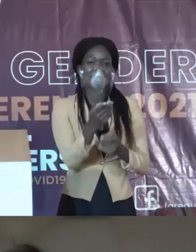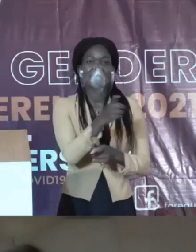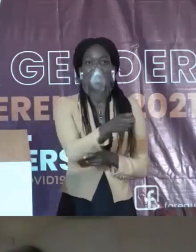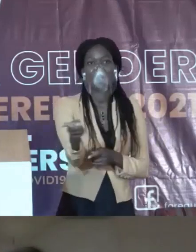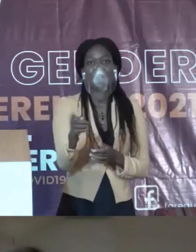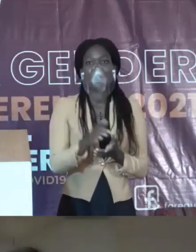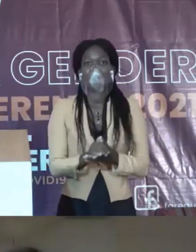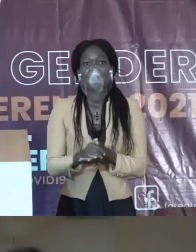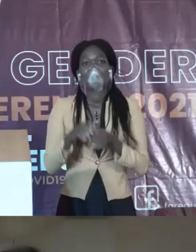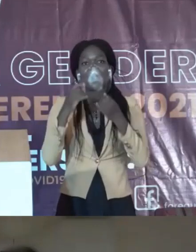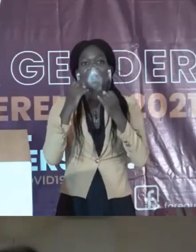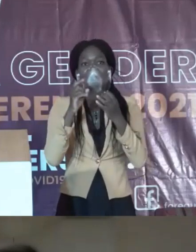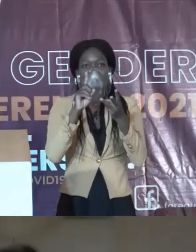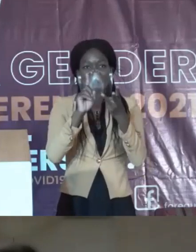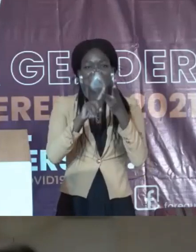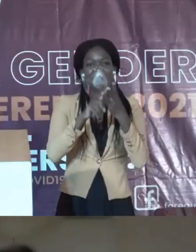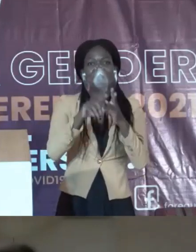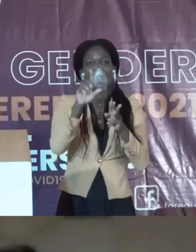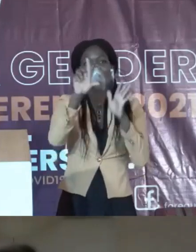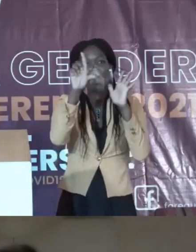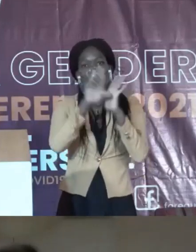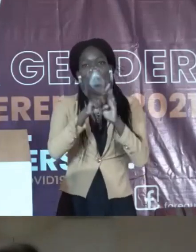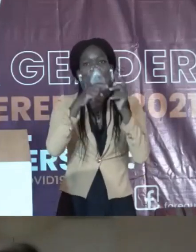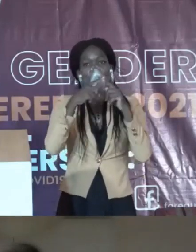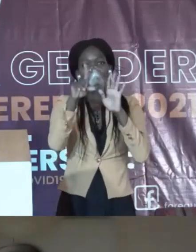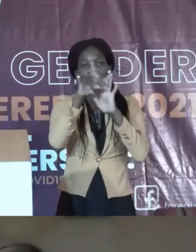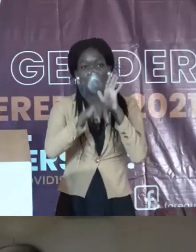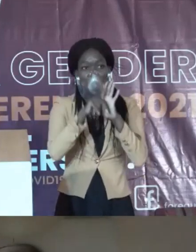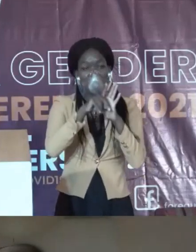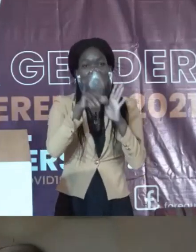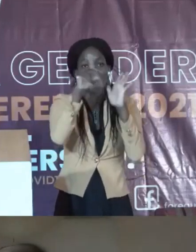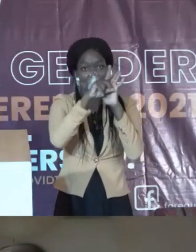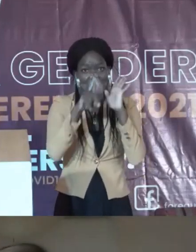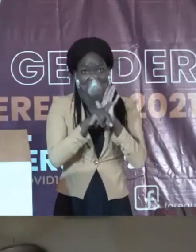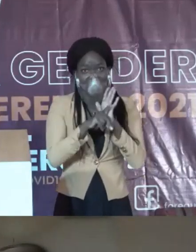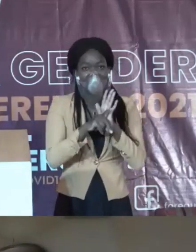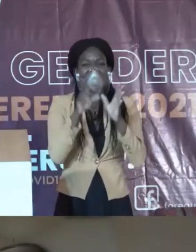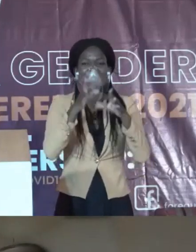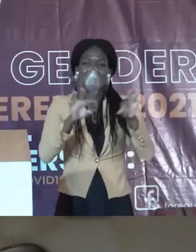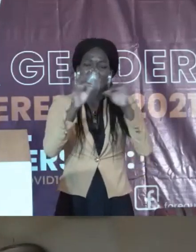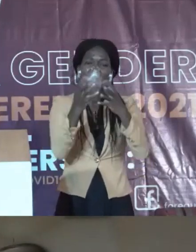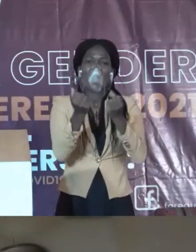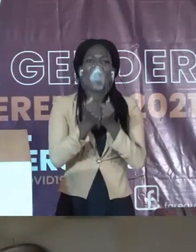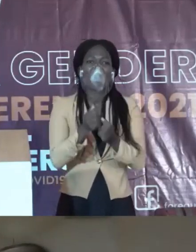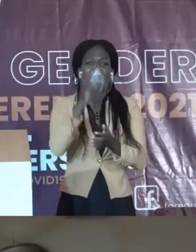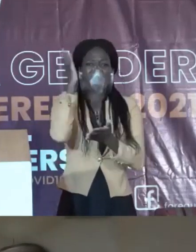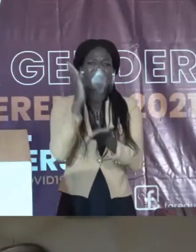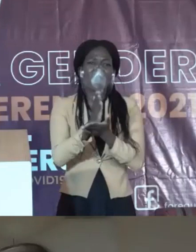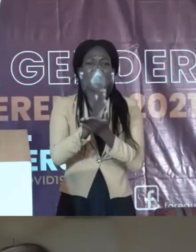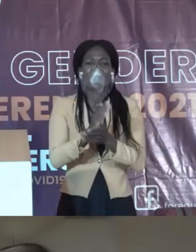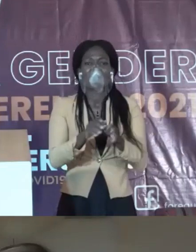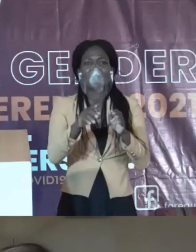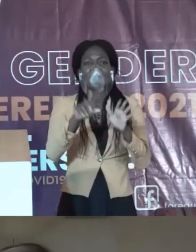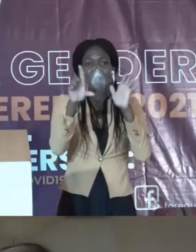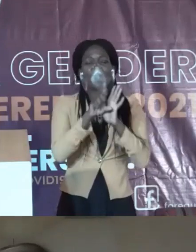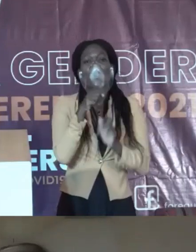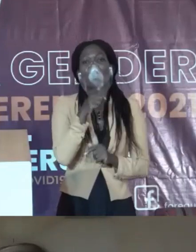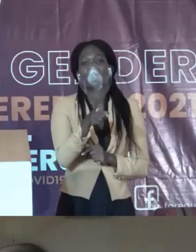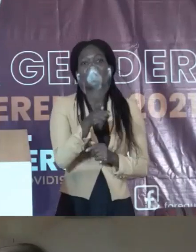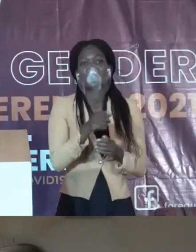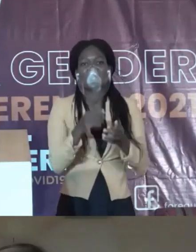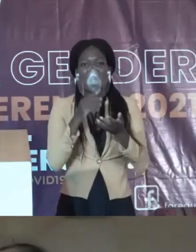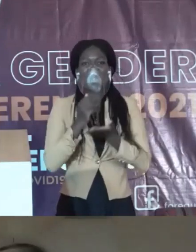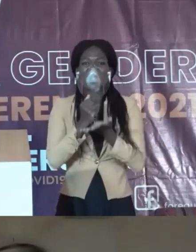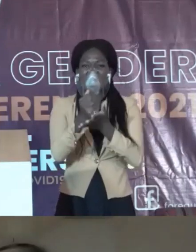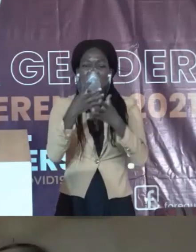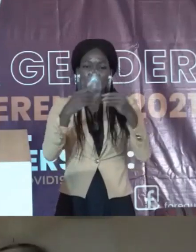policy, also very important, that we need to have the right laws and policies that are going to address issues of women and issues